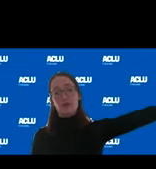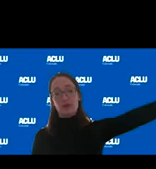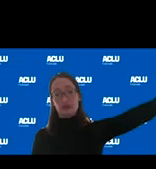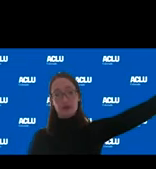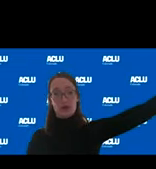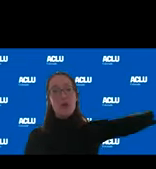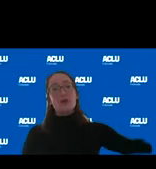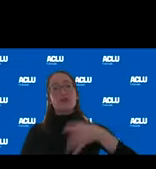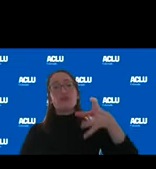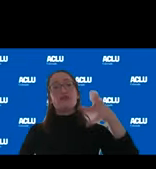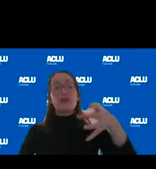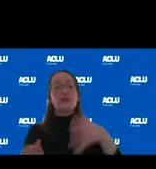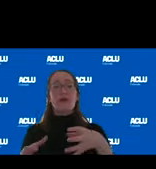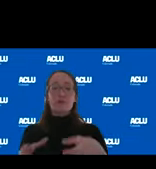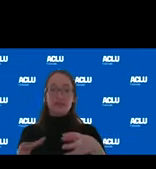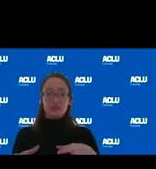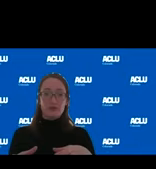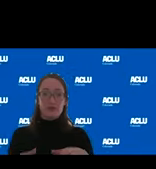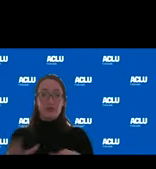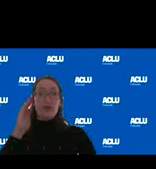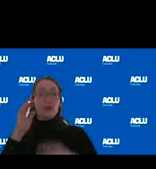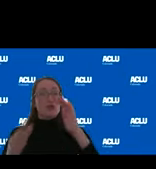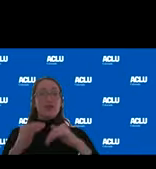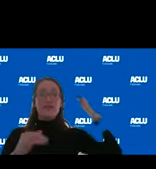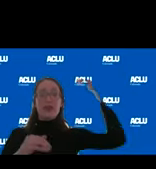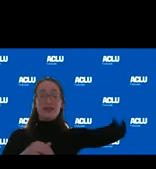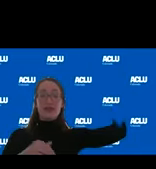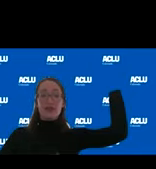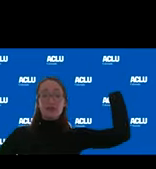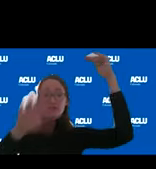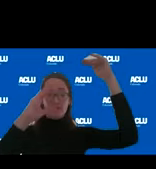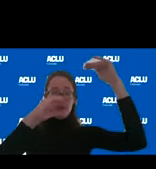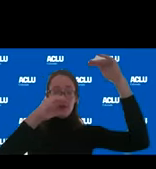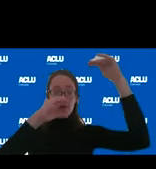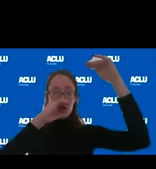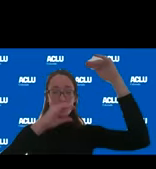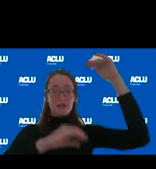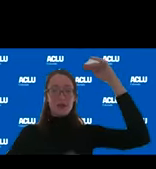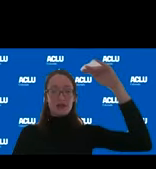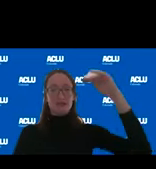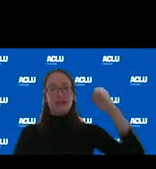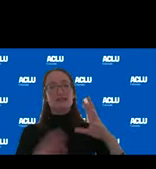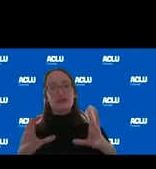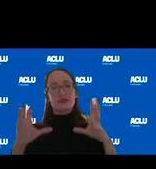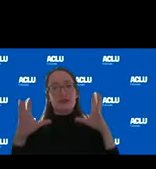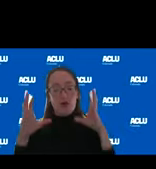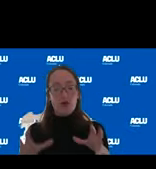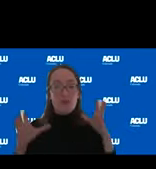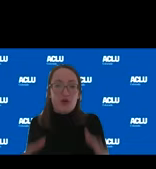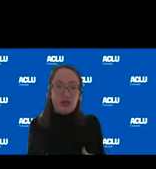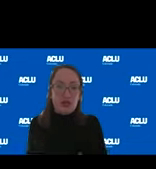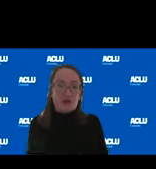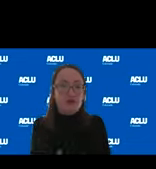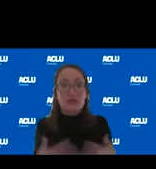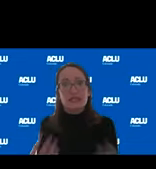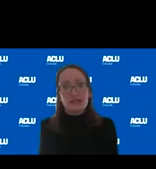it on the Western Slope, but you're still voting in your home district, right? Like, you can have a mailing vote address that is different than your home